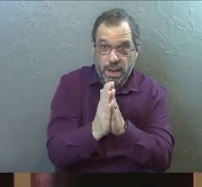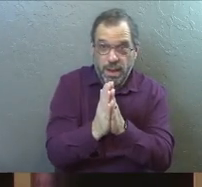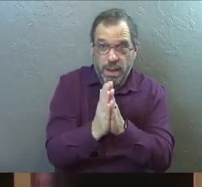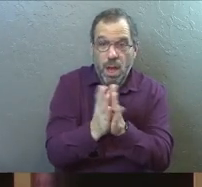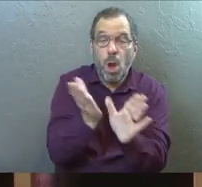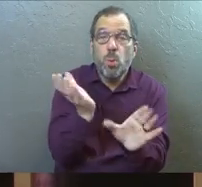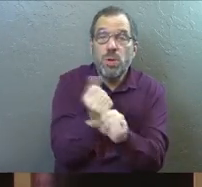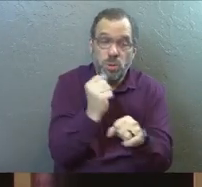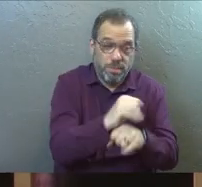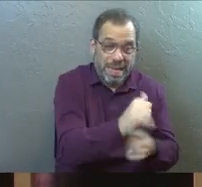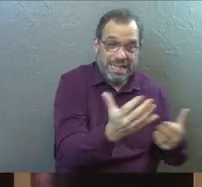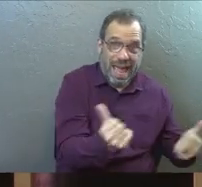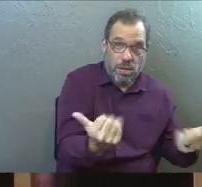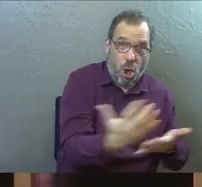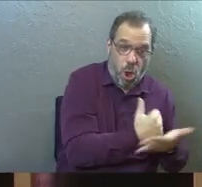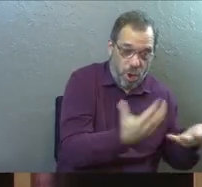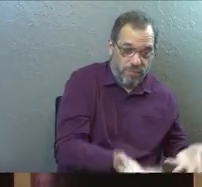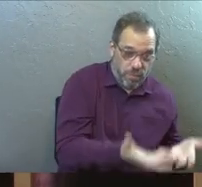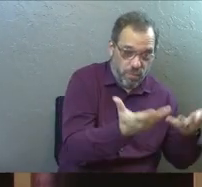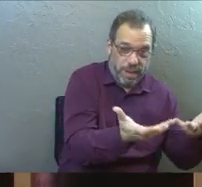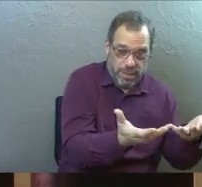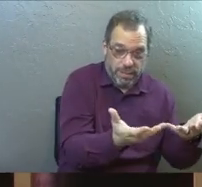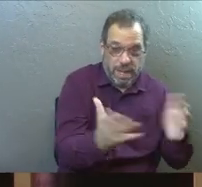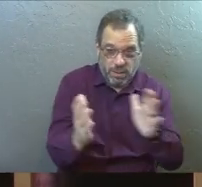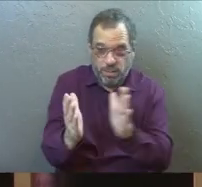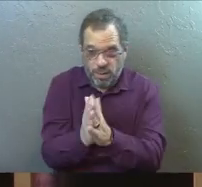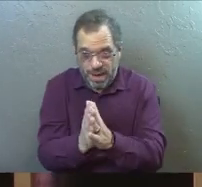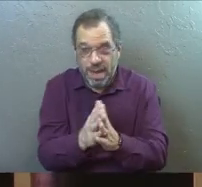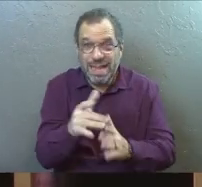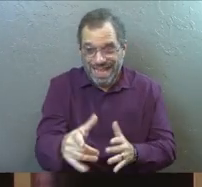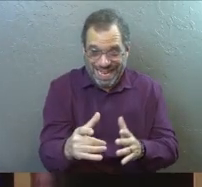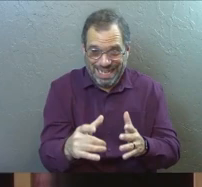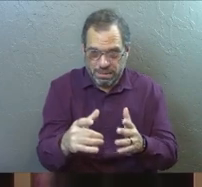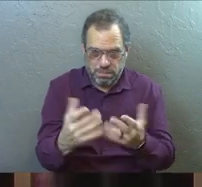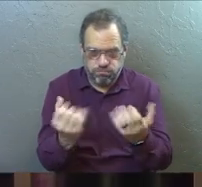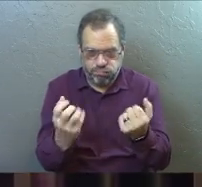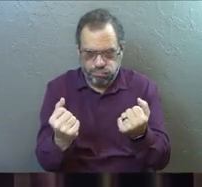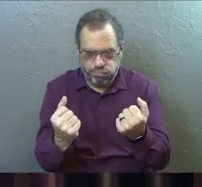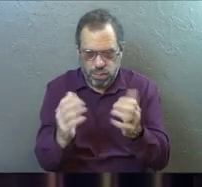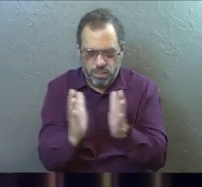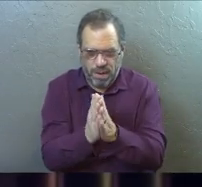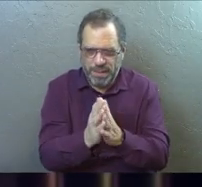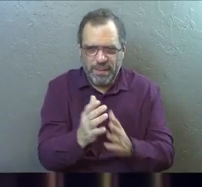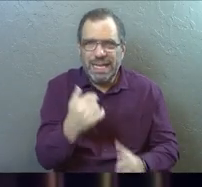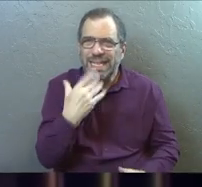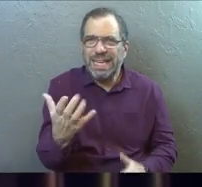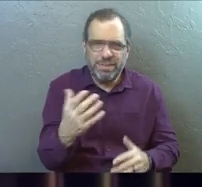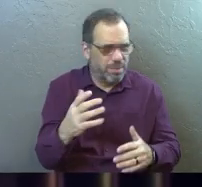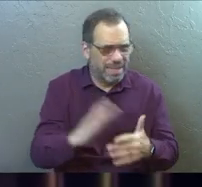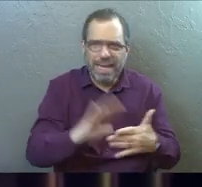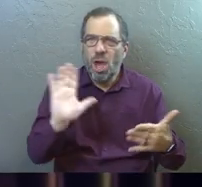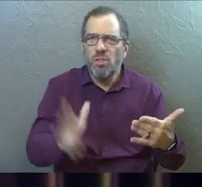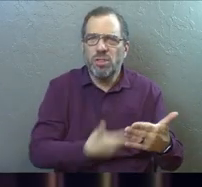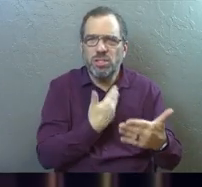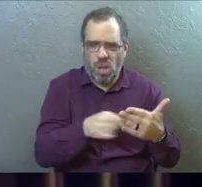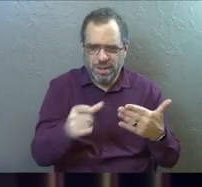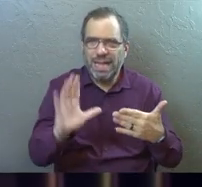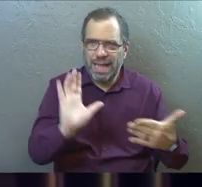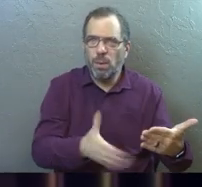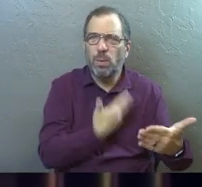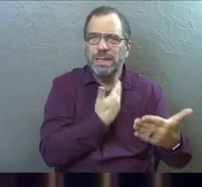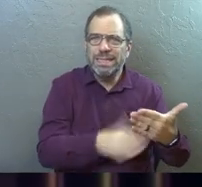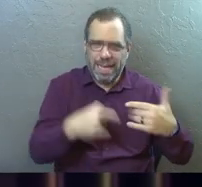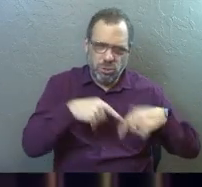you make the offering. And what you're going to see in the words of this prayer that God gives them, it's almost like he gives them the lyrics to the song that they're going to